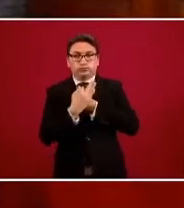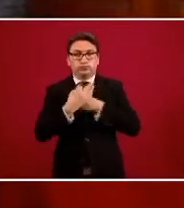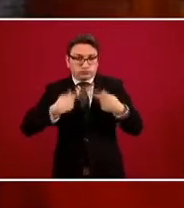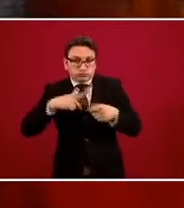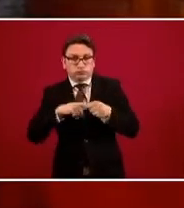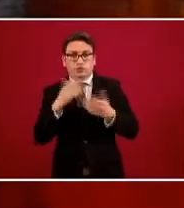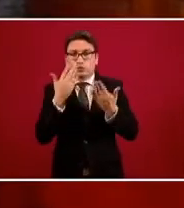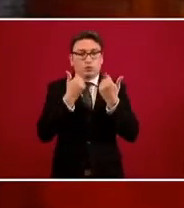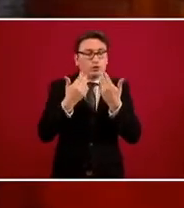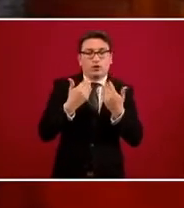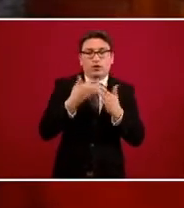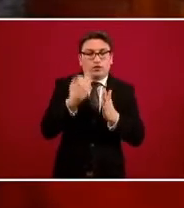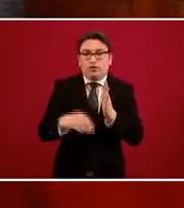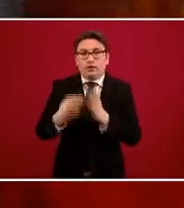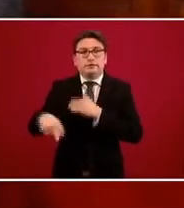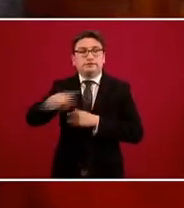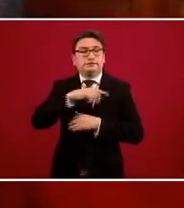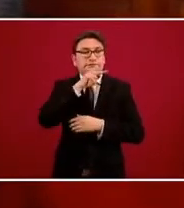And also,